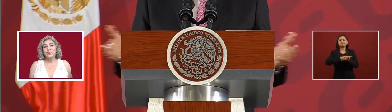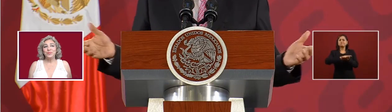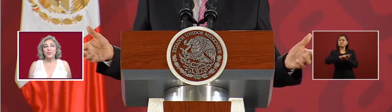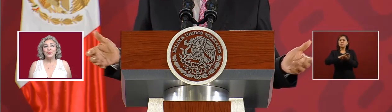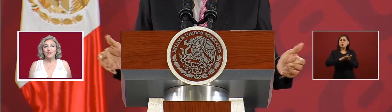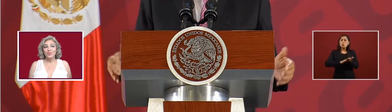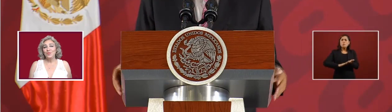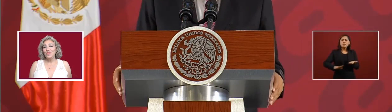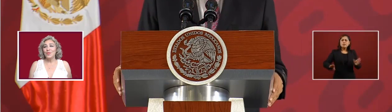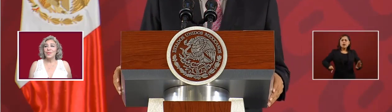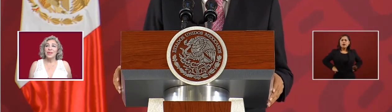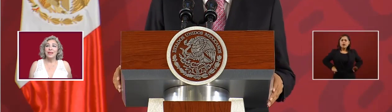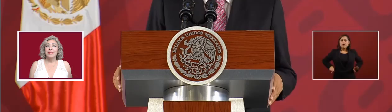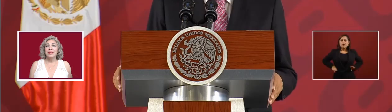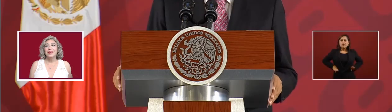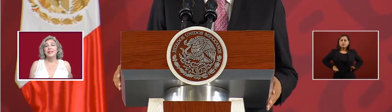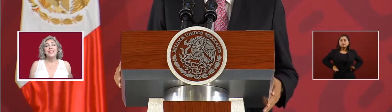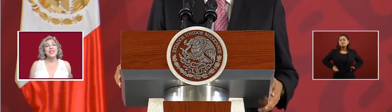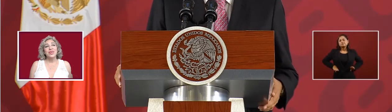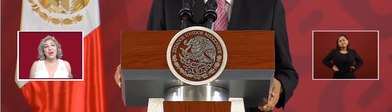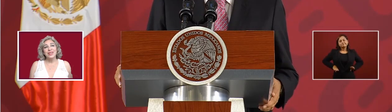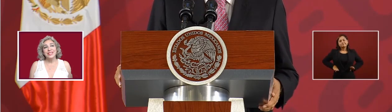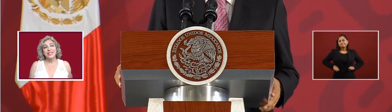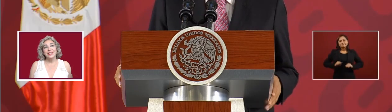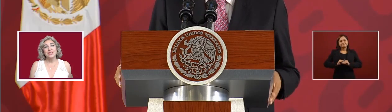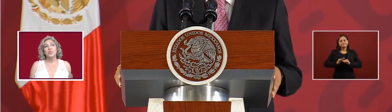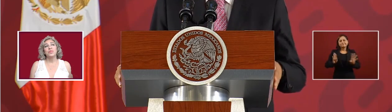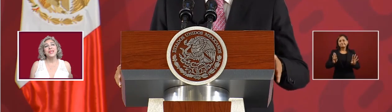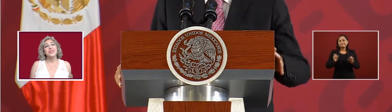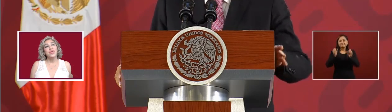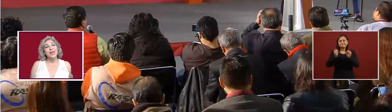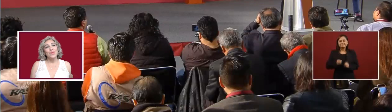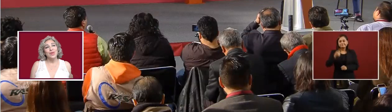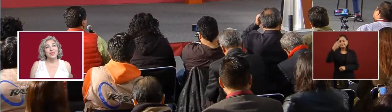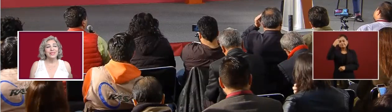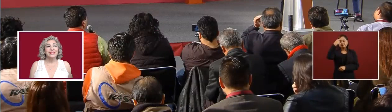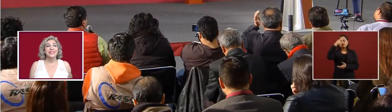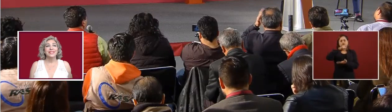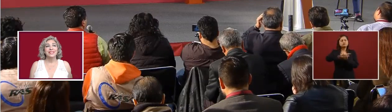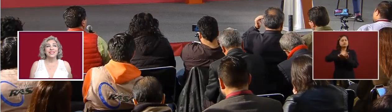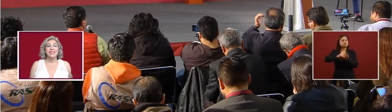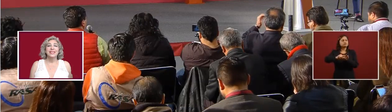then your conscience will be tranquil